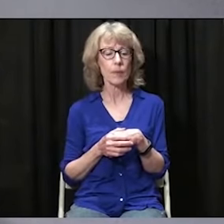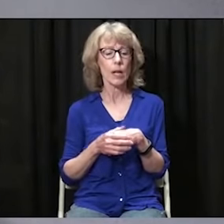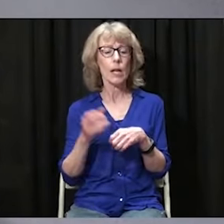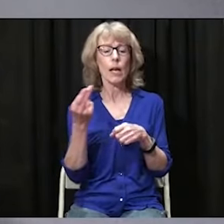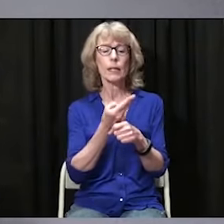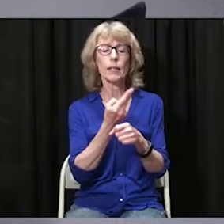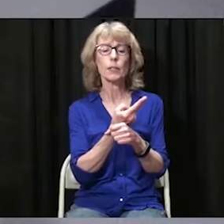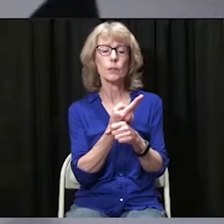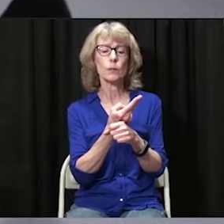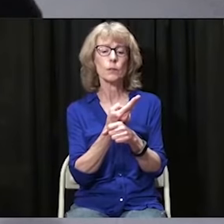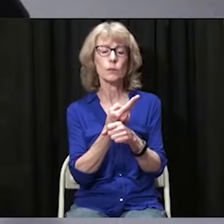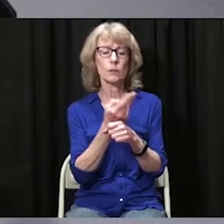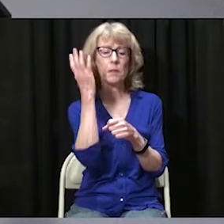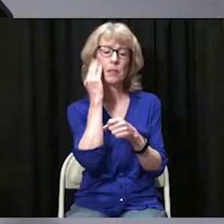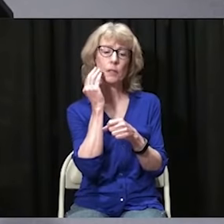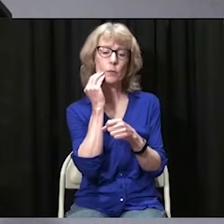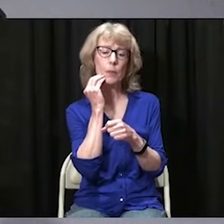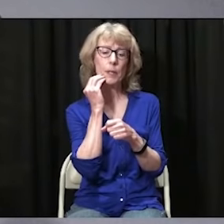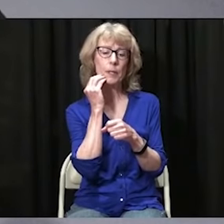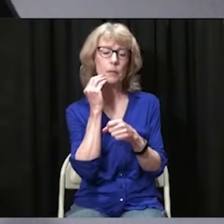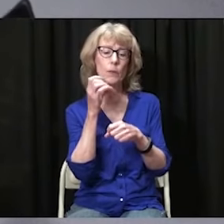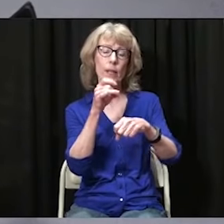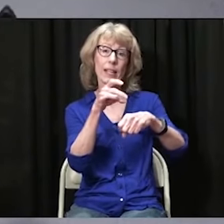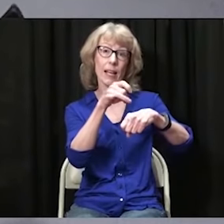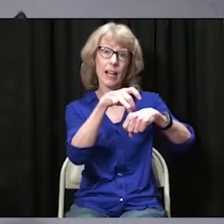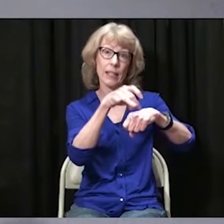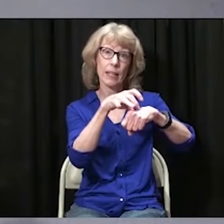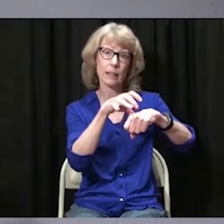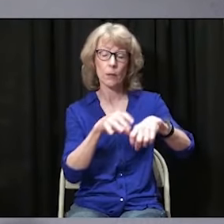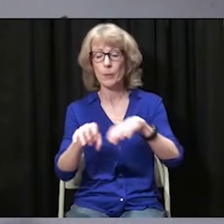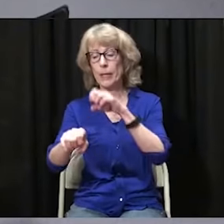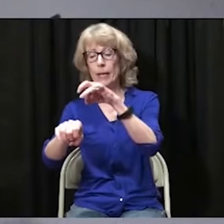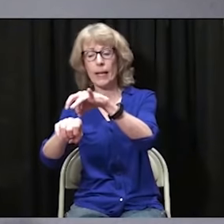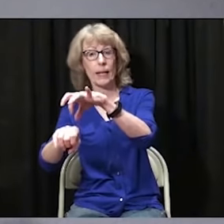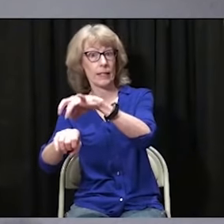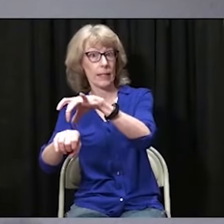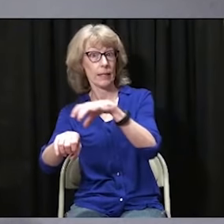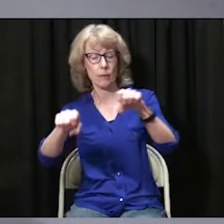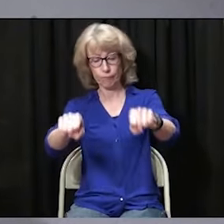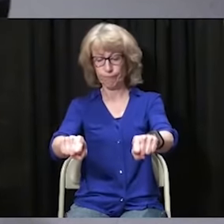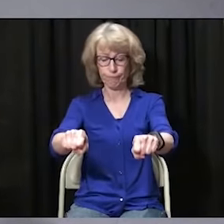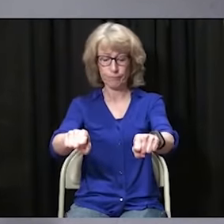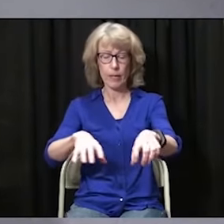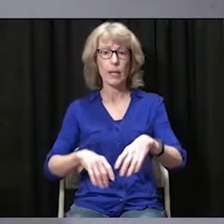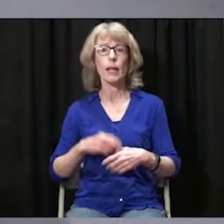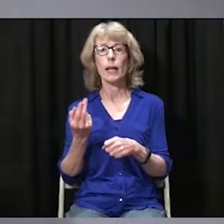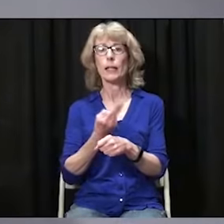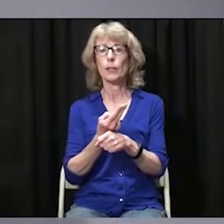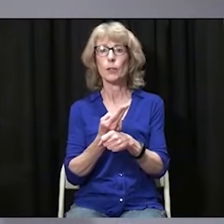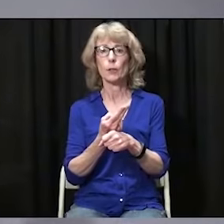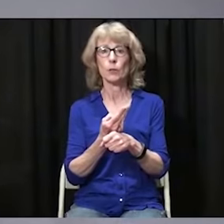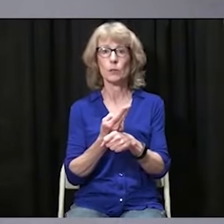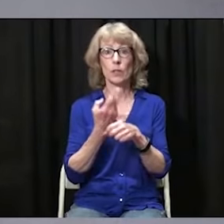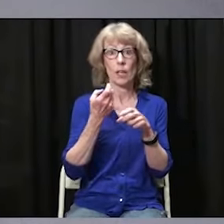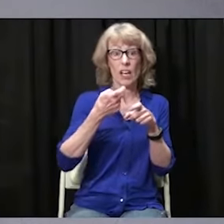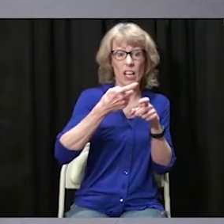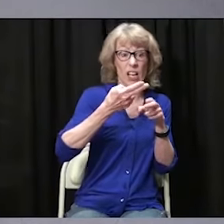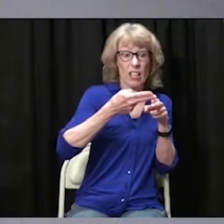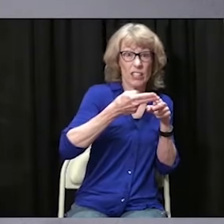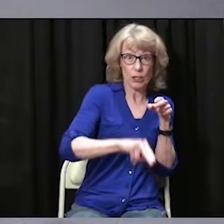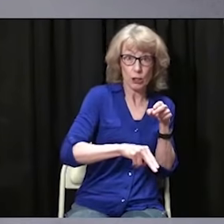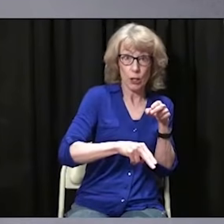the message, I was resheathing the sword, just like I'm doing now, and I accidentally